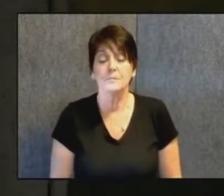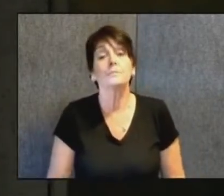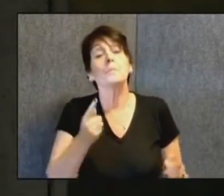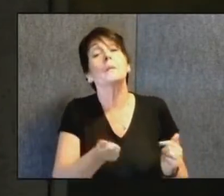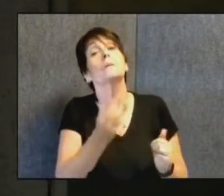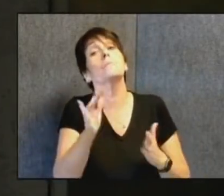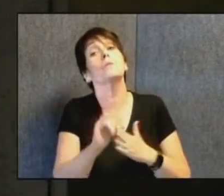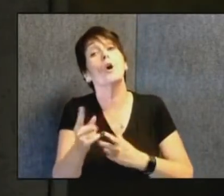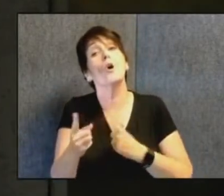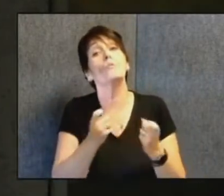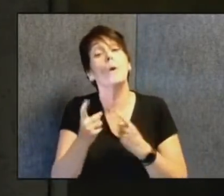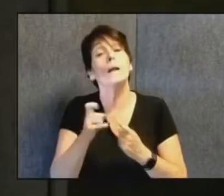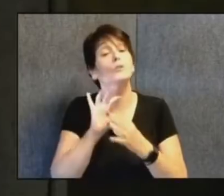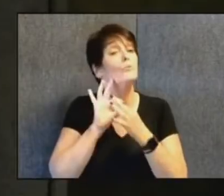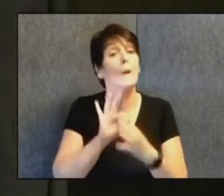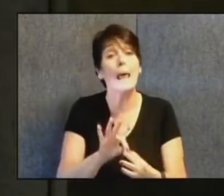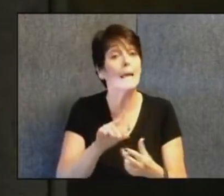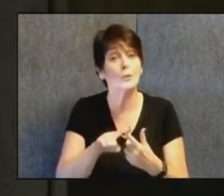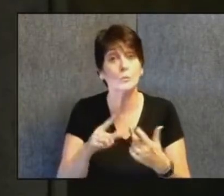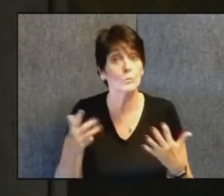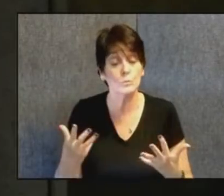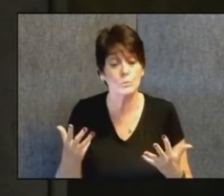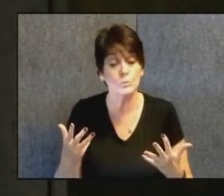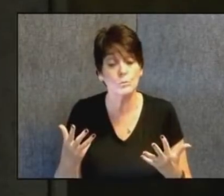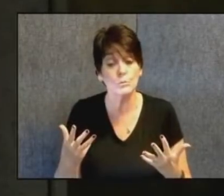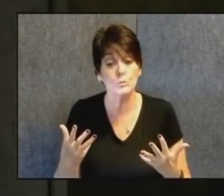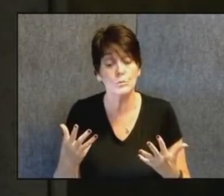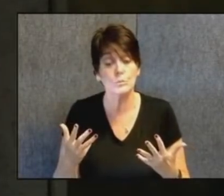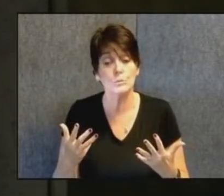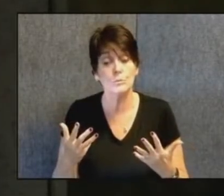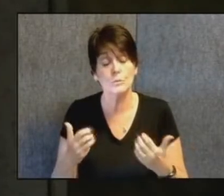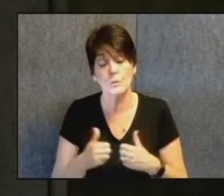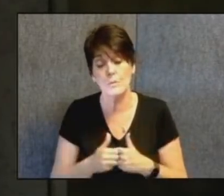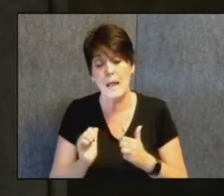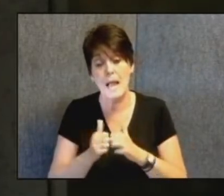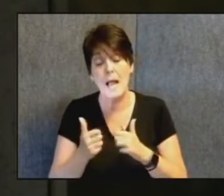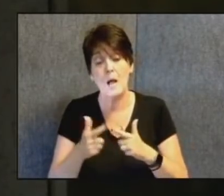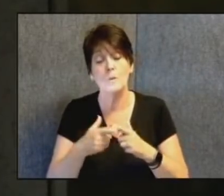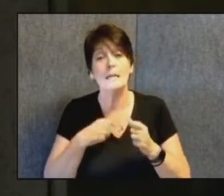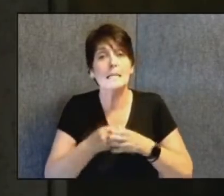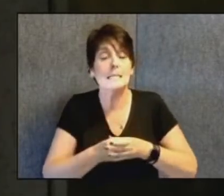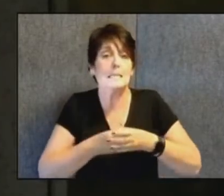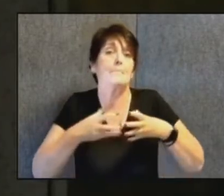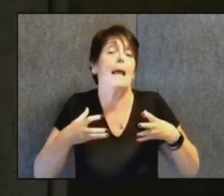Couple of these relating to, I think, how we're expanding a little bit.